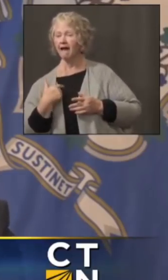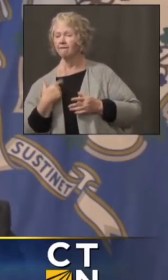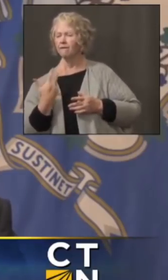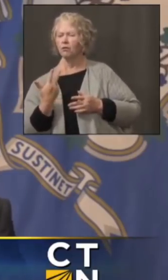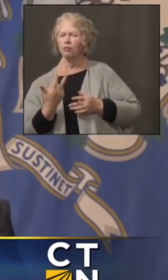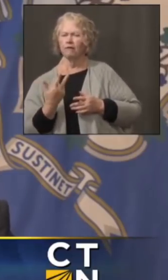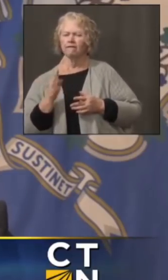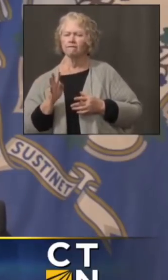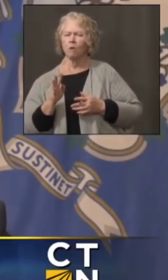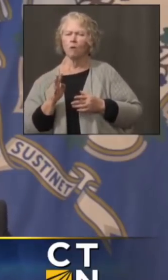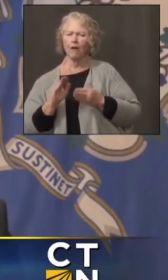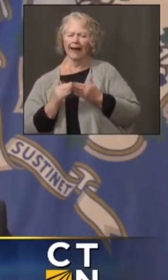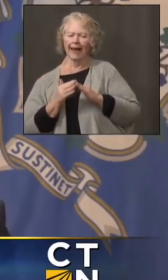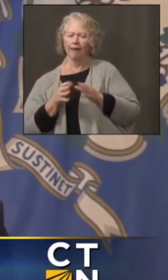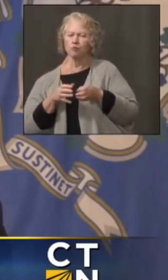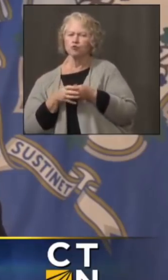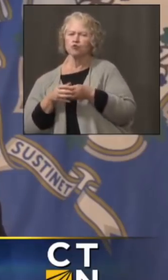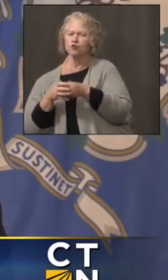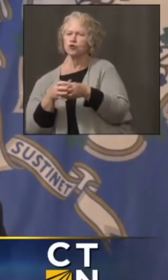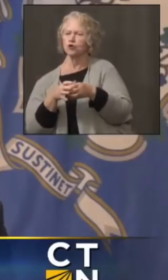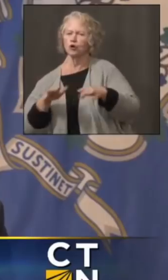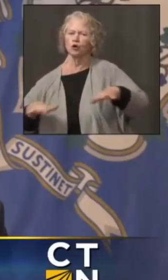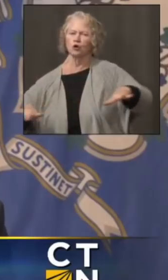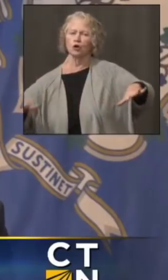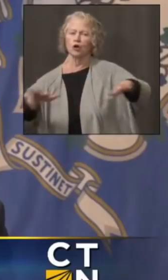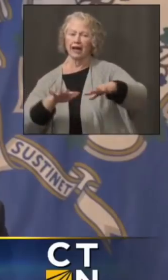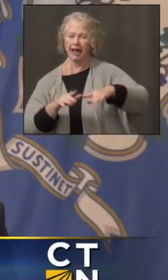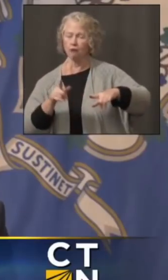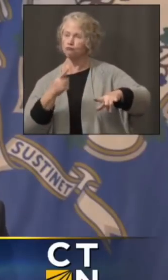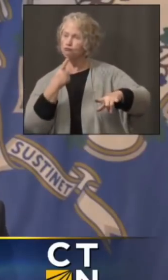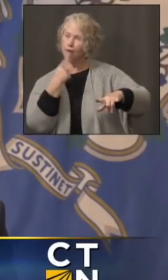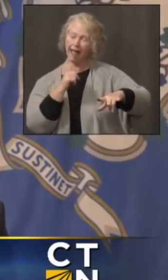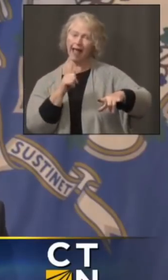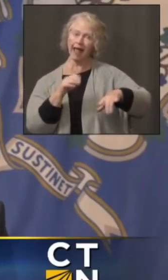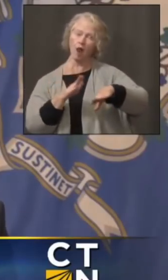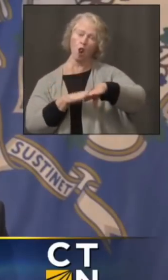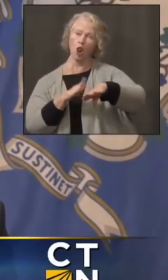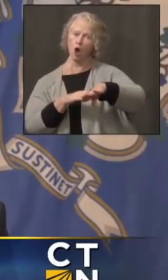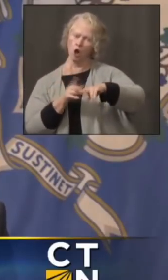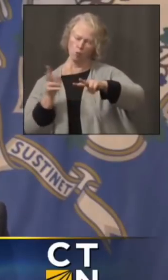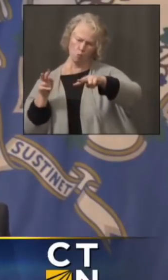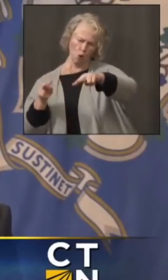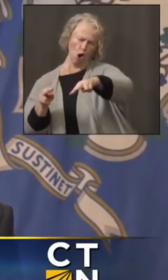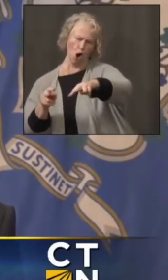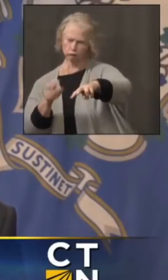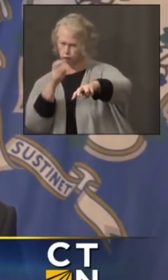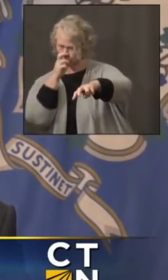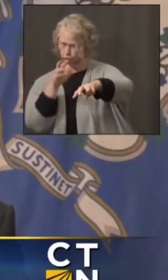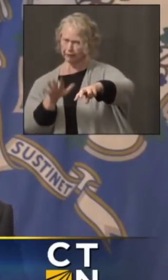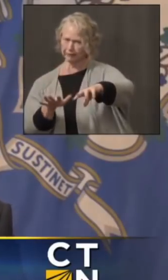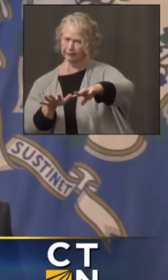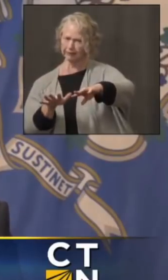neighborhoods where they've been very strict in terms of those red alert areas, and beginning to,